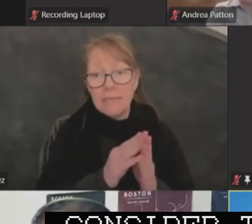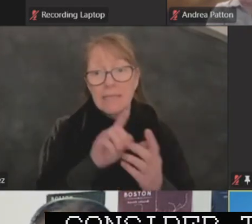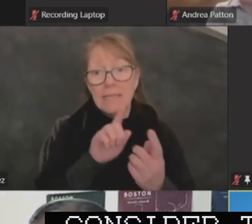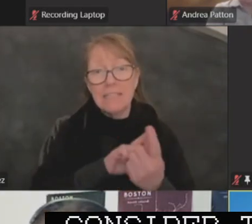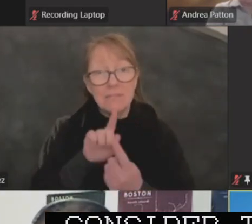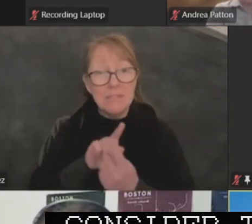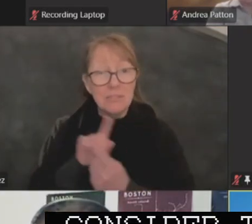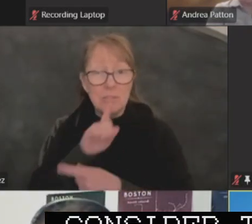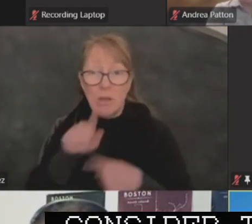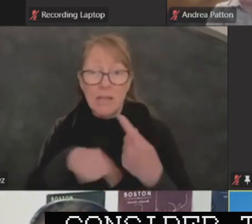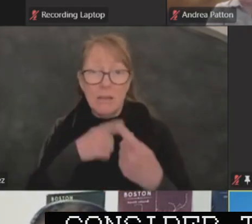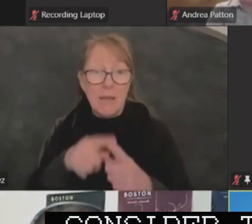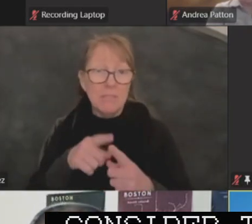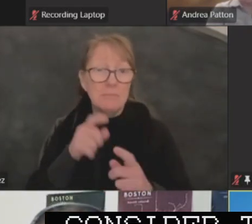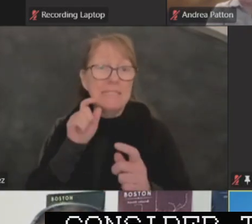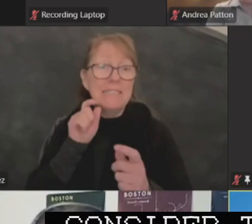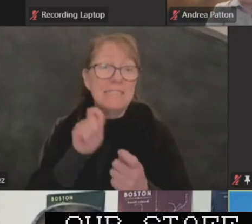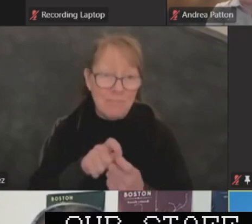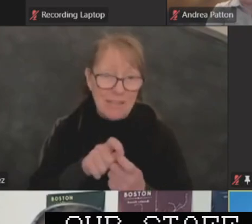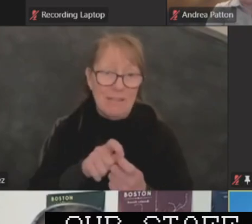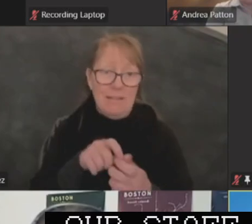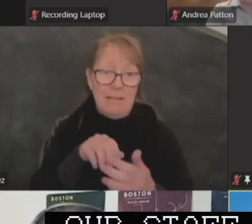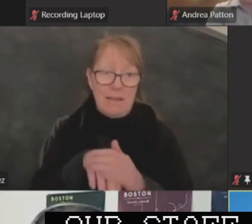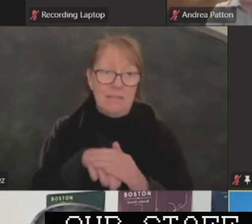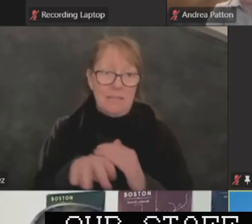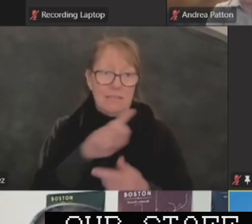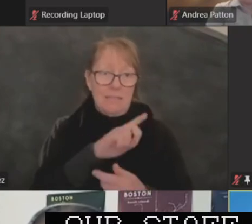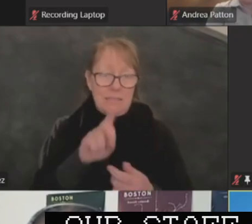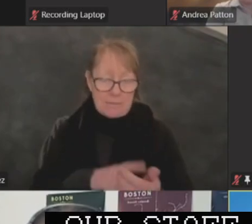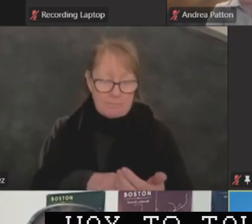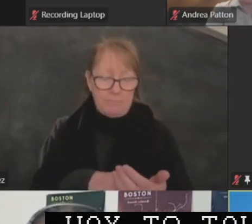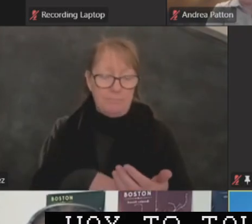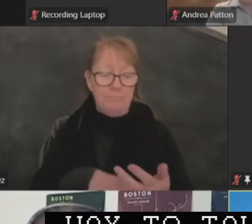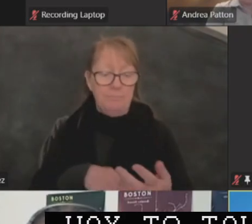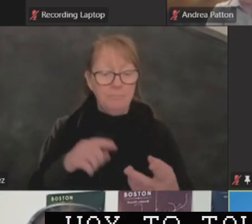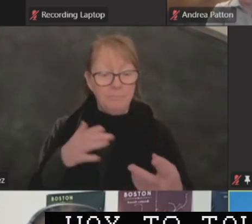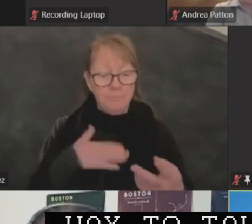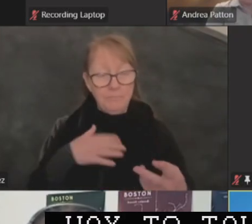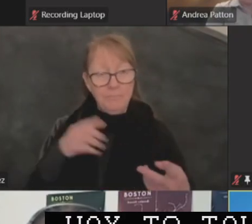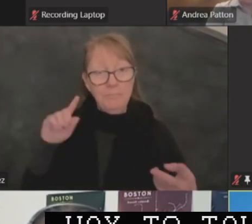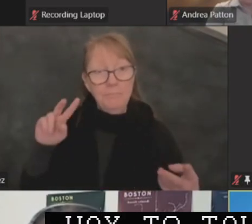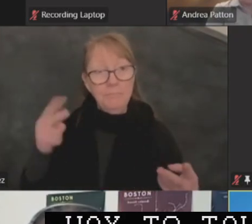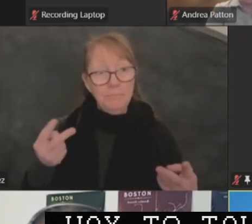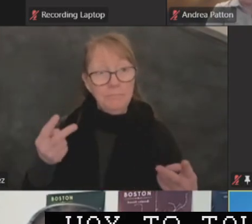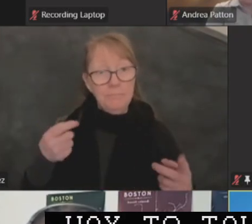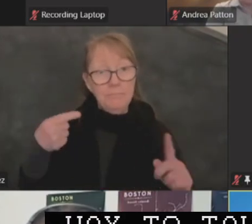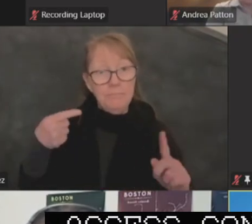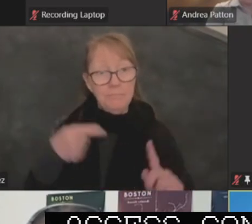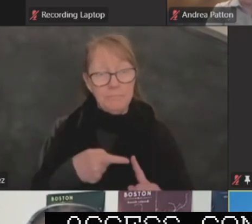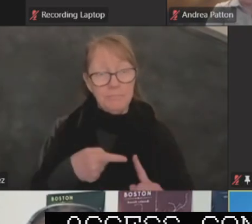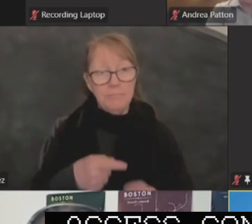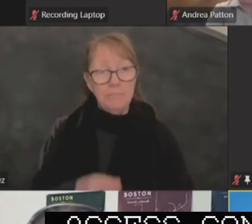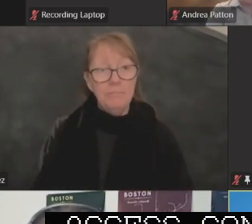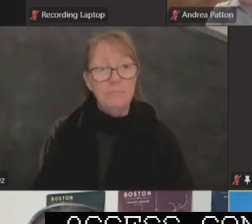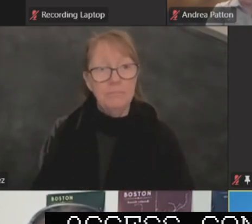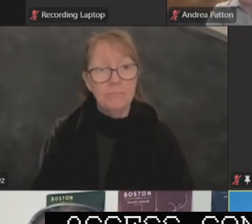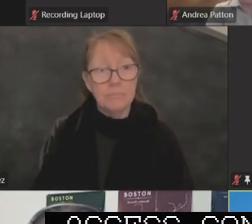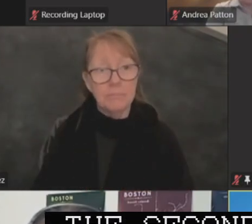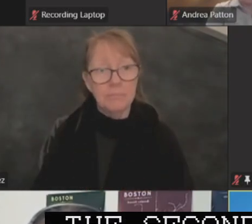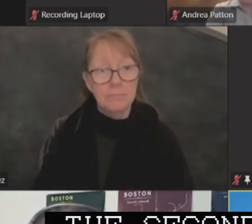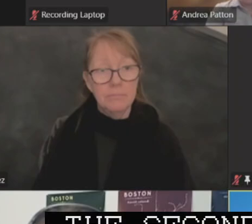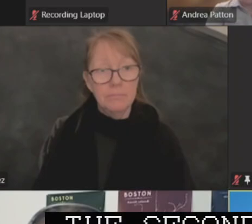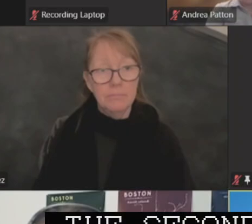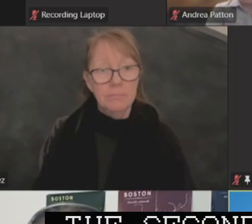access concerns. So the second point I want to make is to make things simpler for our staff and the